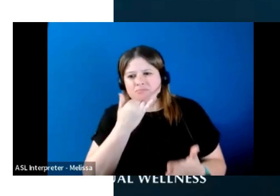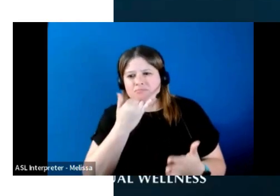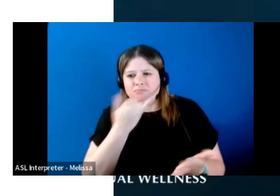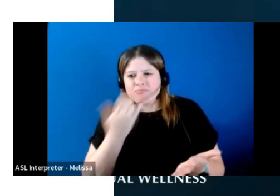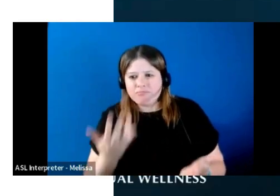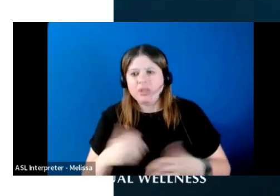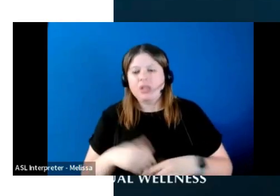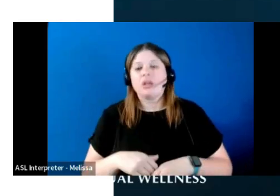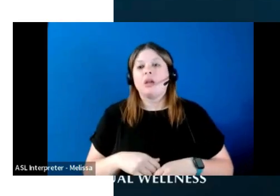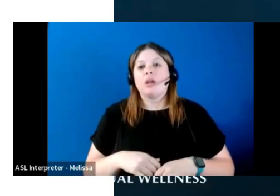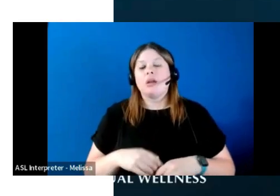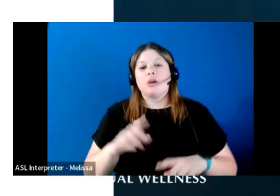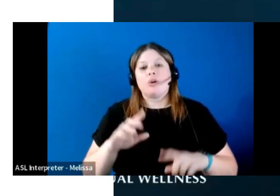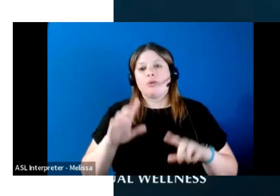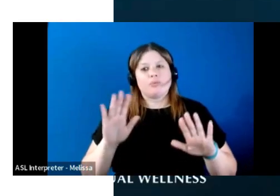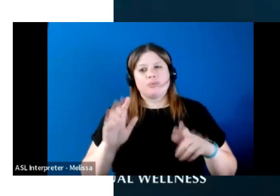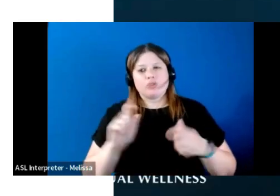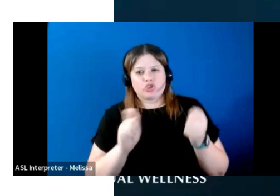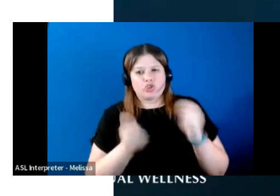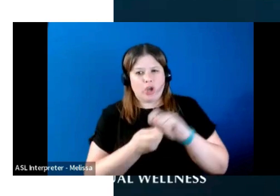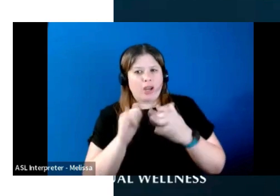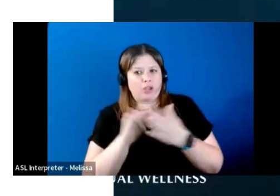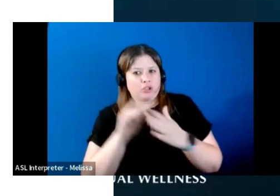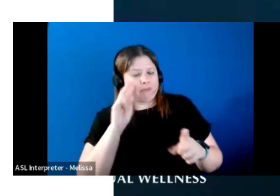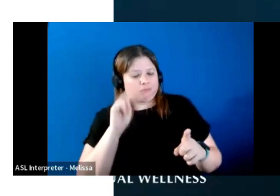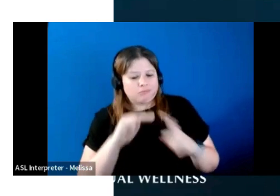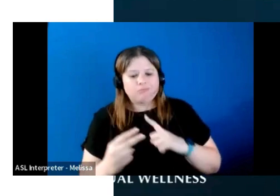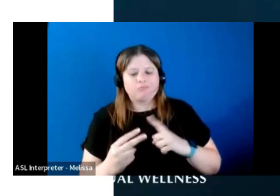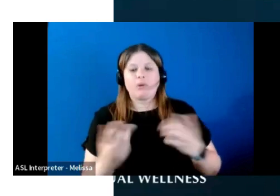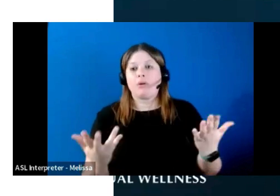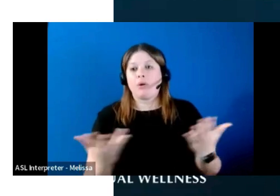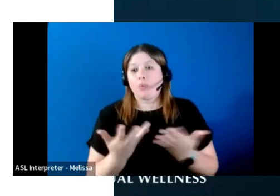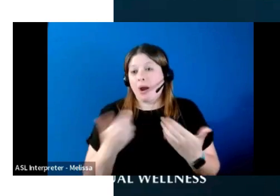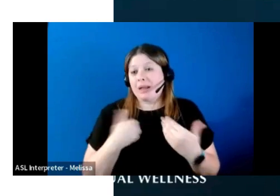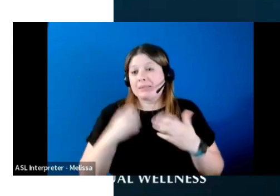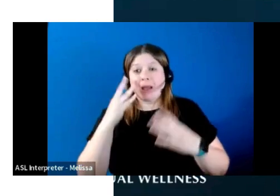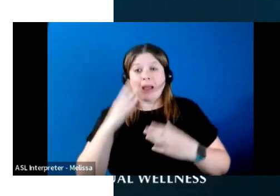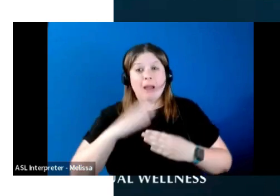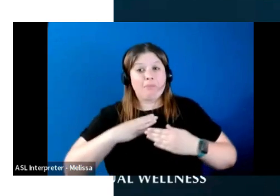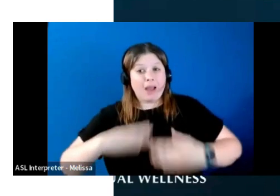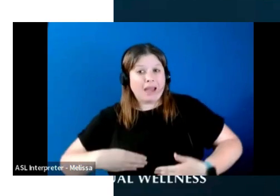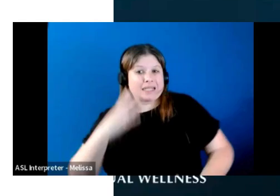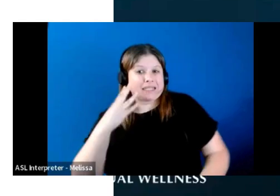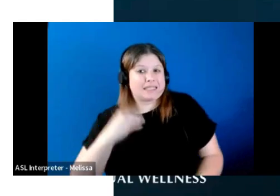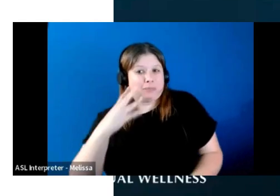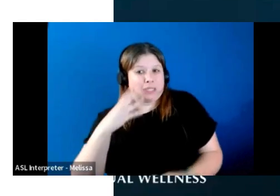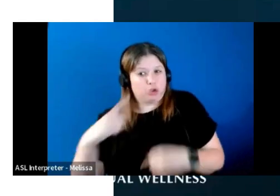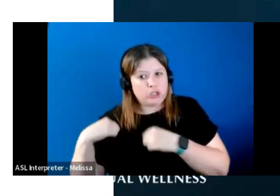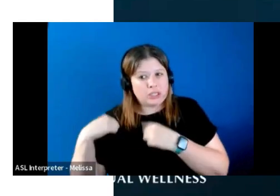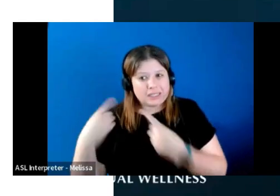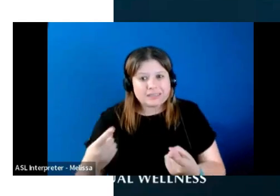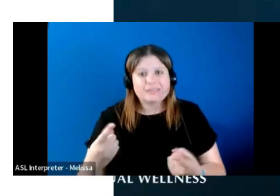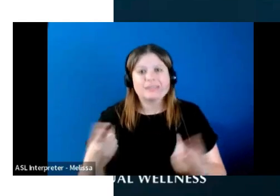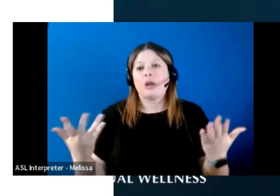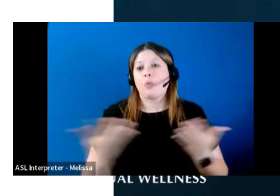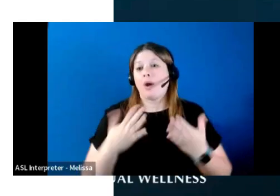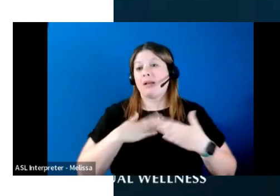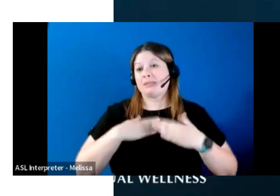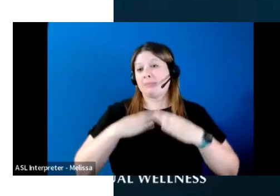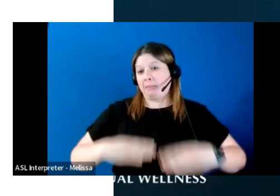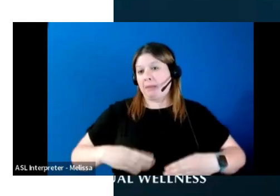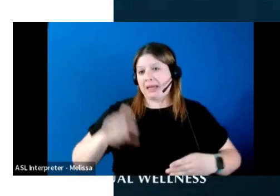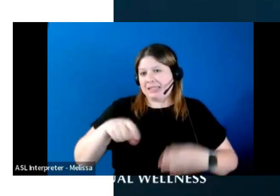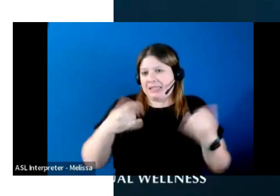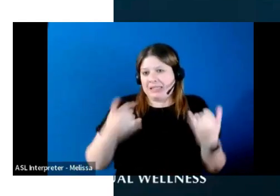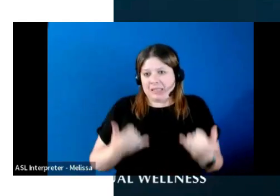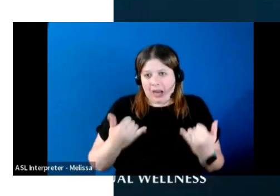body been through and what does it need now? And that often looks like friendly curiosity, naming